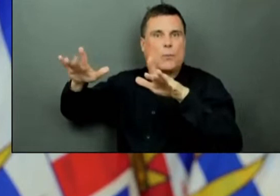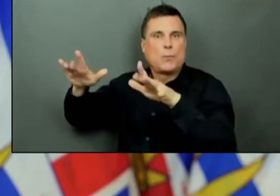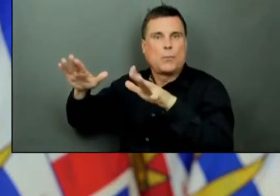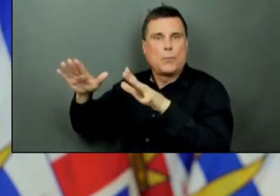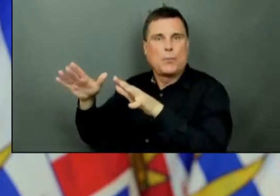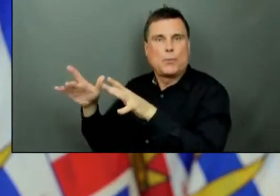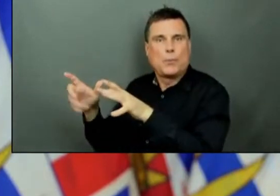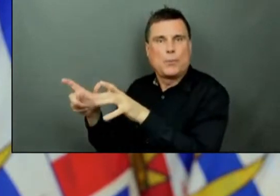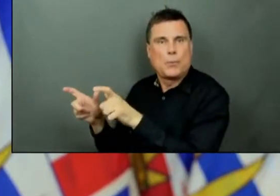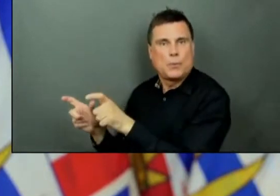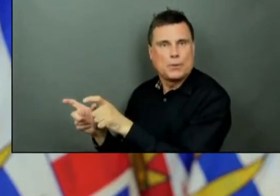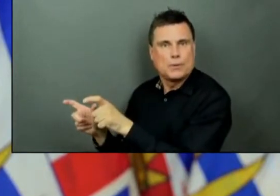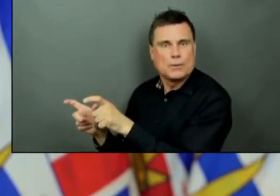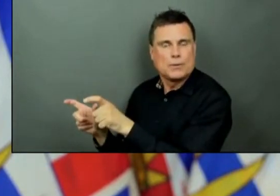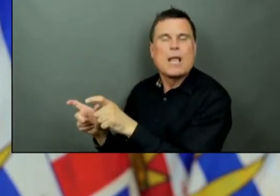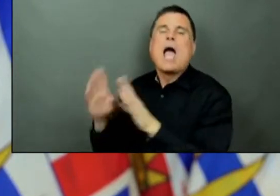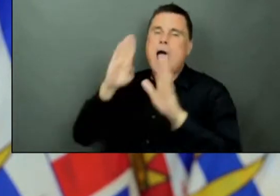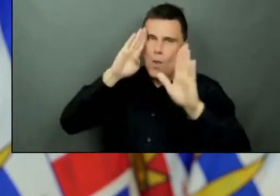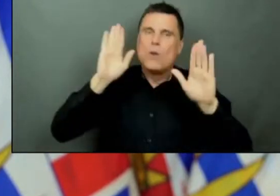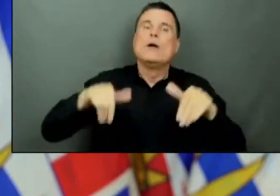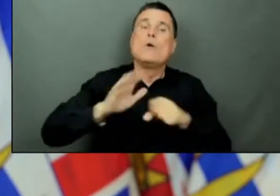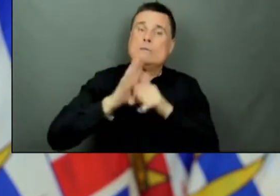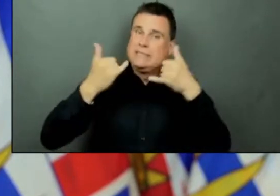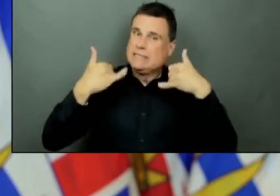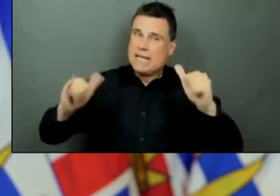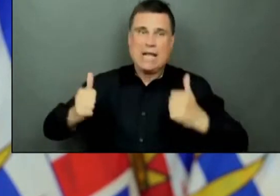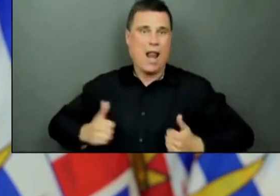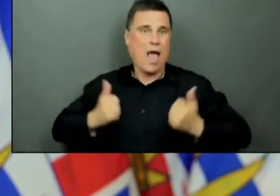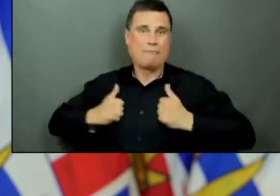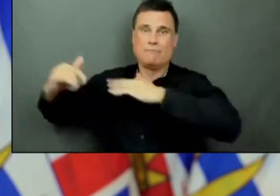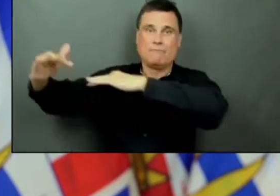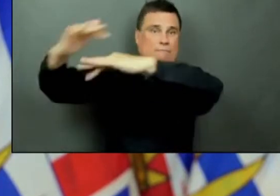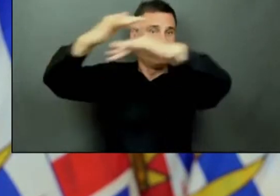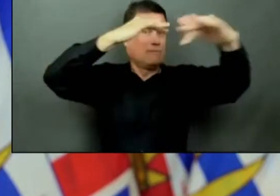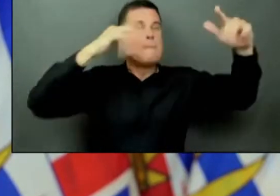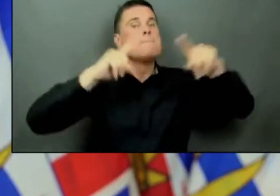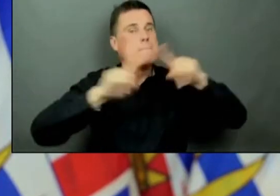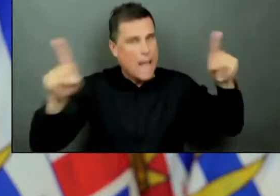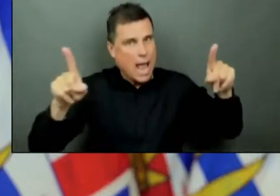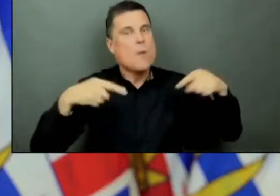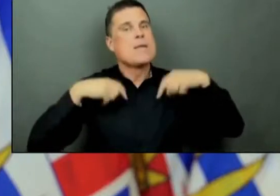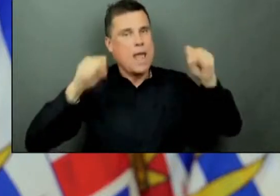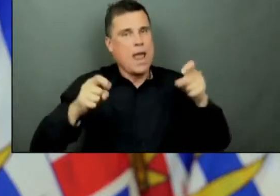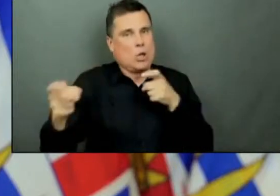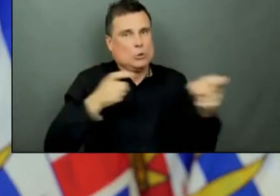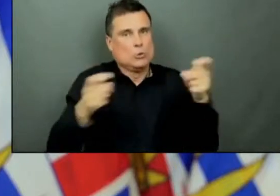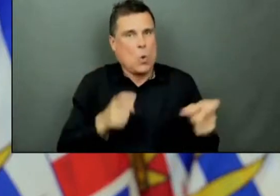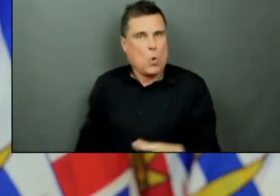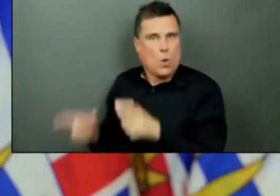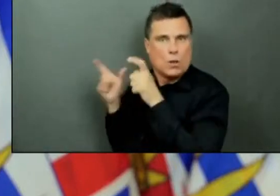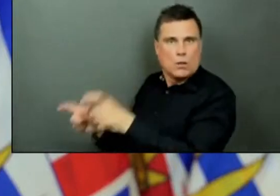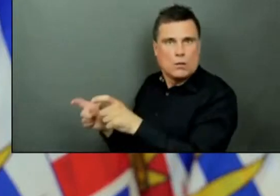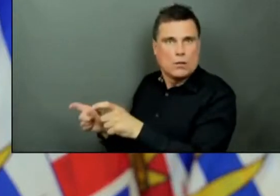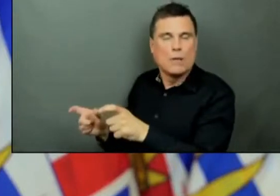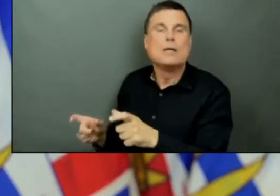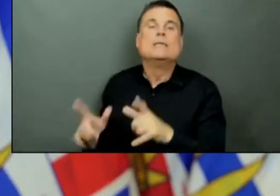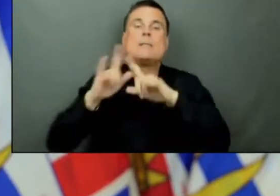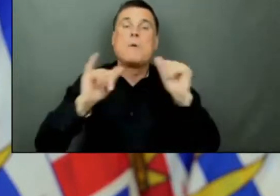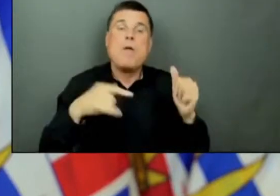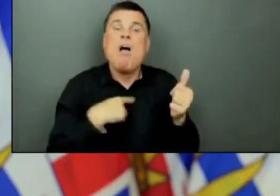is going to be with us for some time, we can manage that without putting the strain on our families and our communities that we have